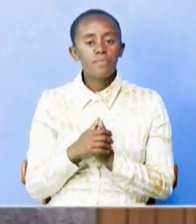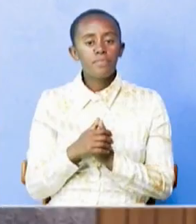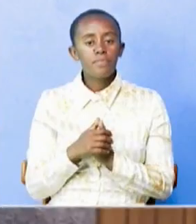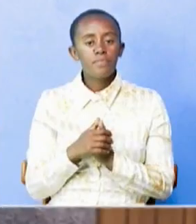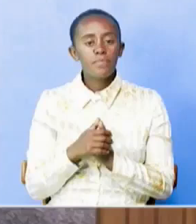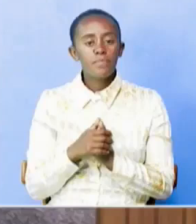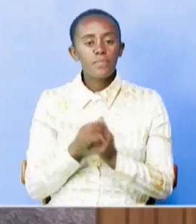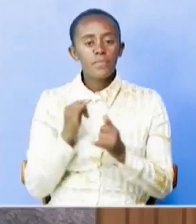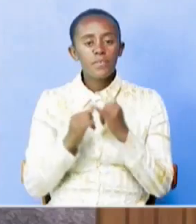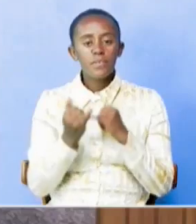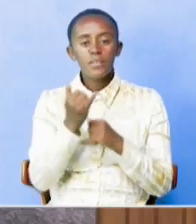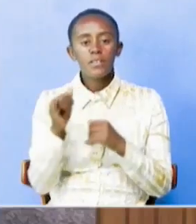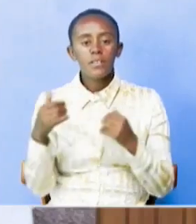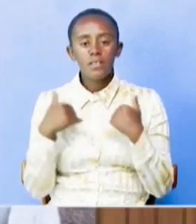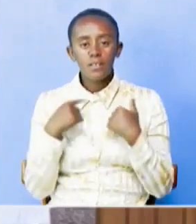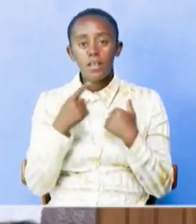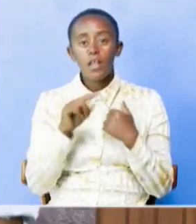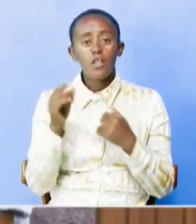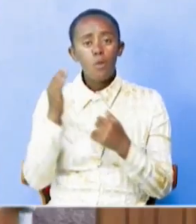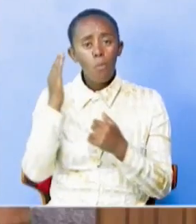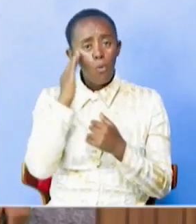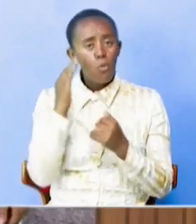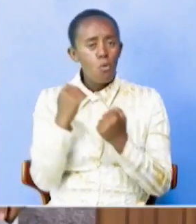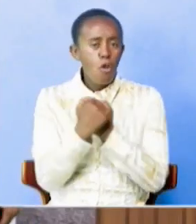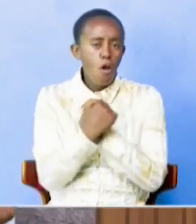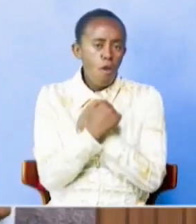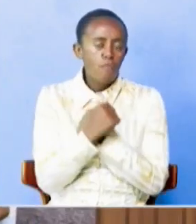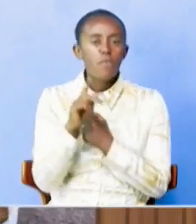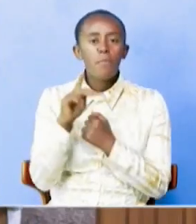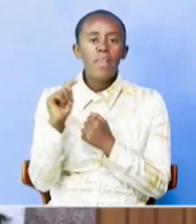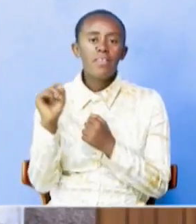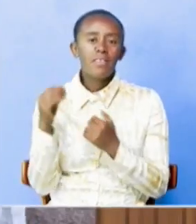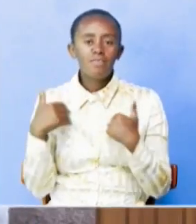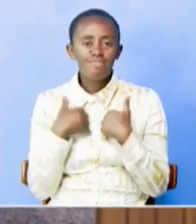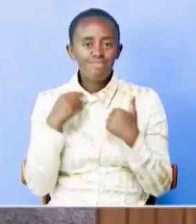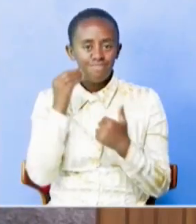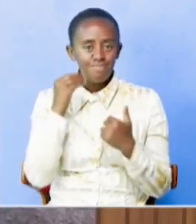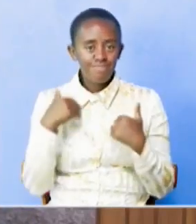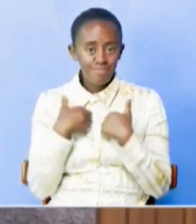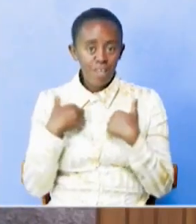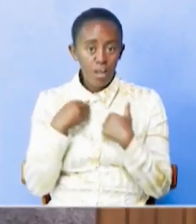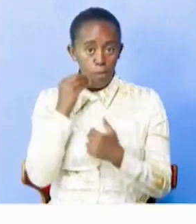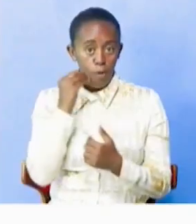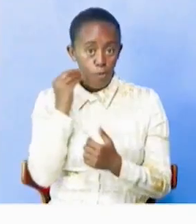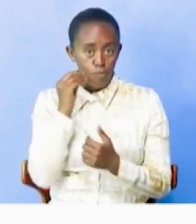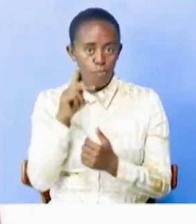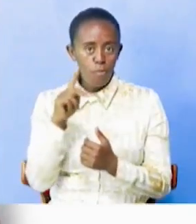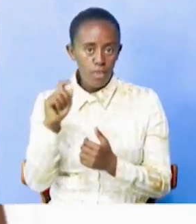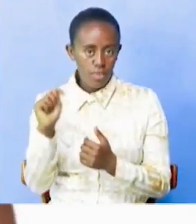The last one, they have the most loved pet.